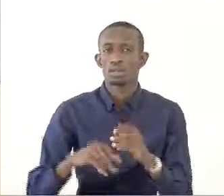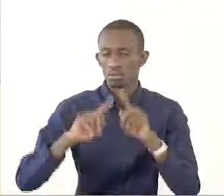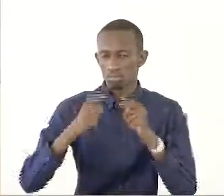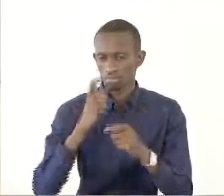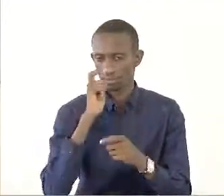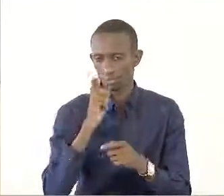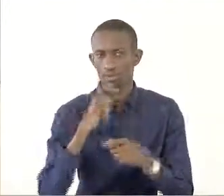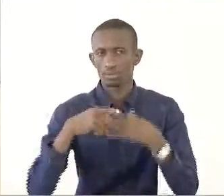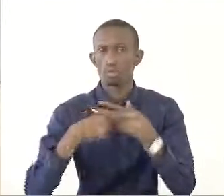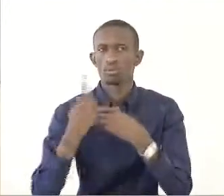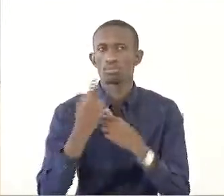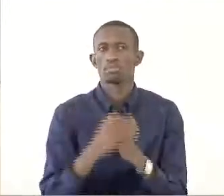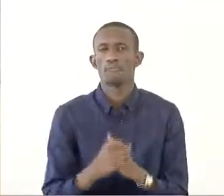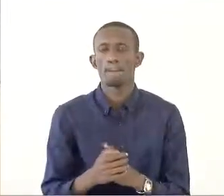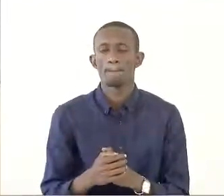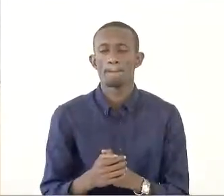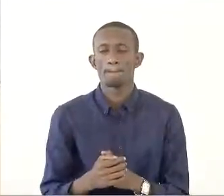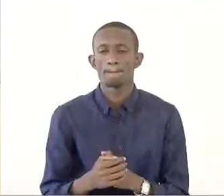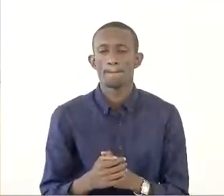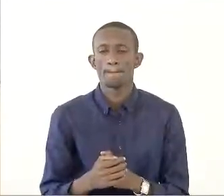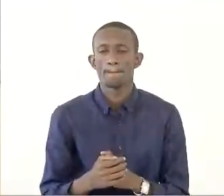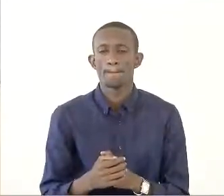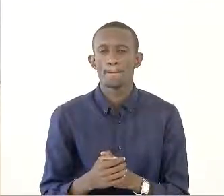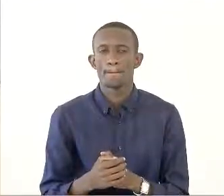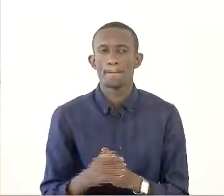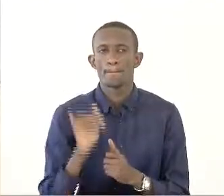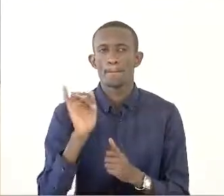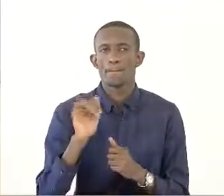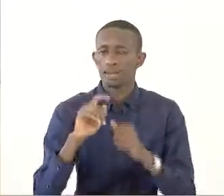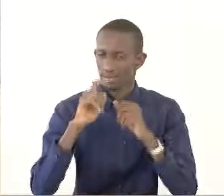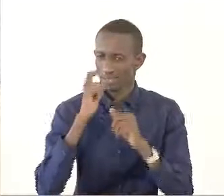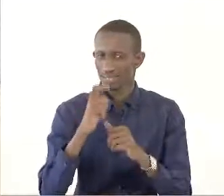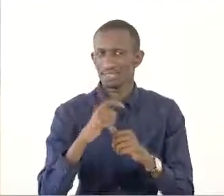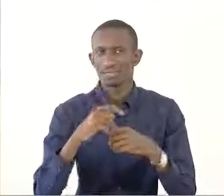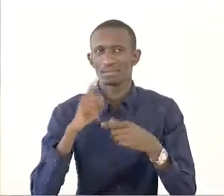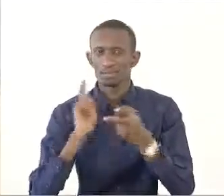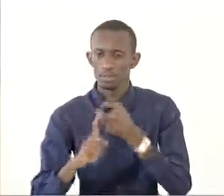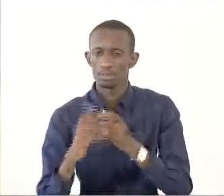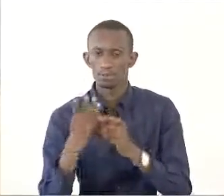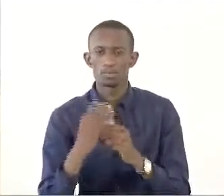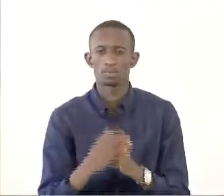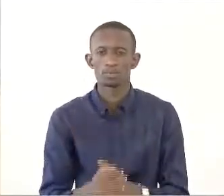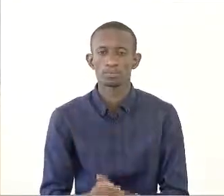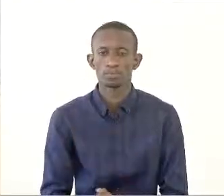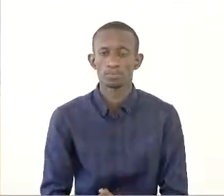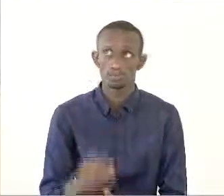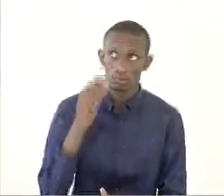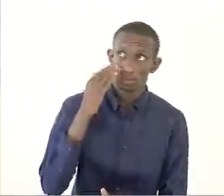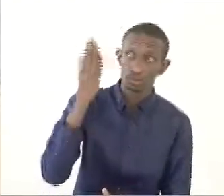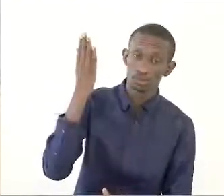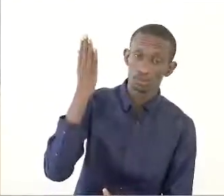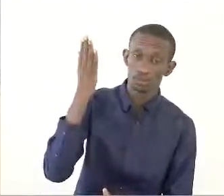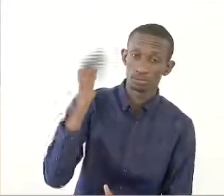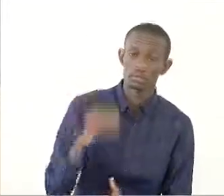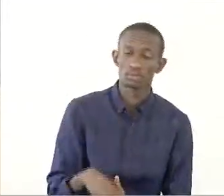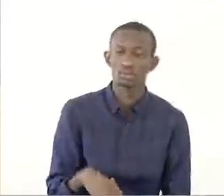for both terms. And though we remain with x plus 4. As you can see, we need